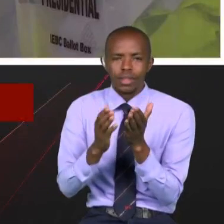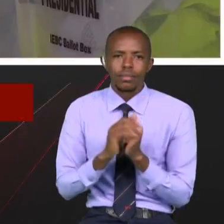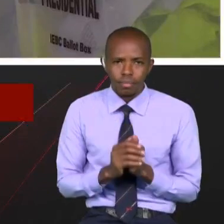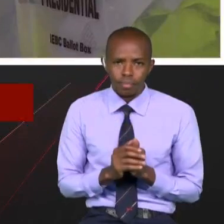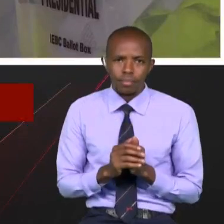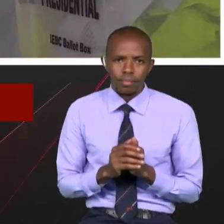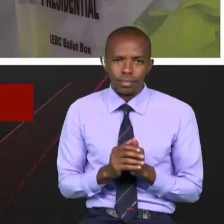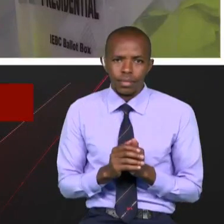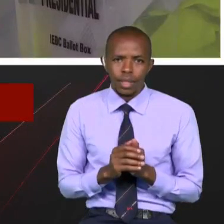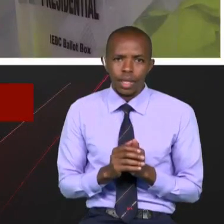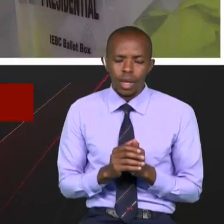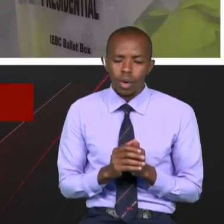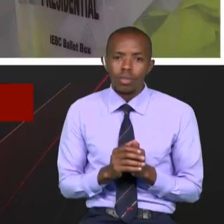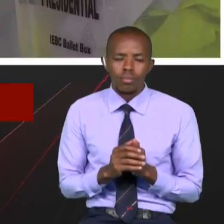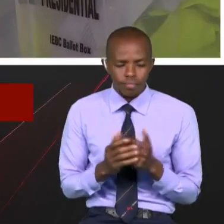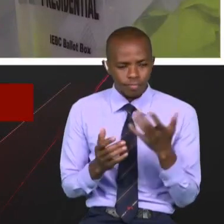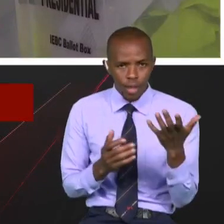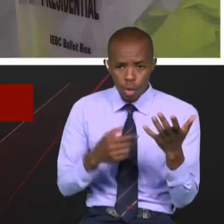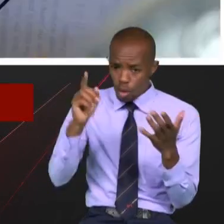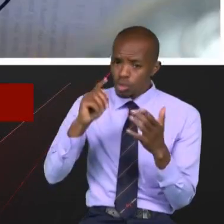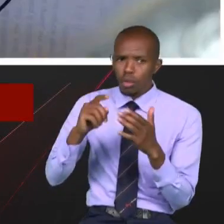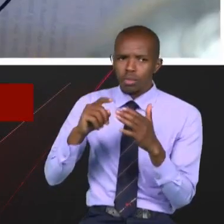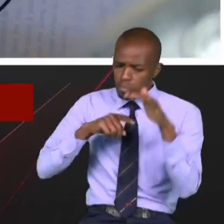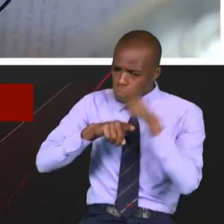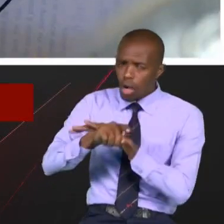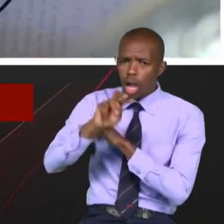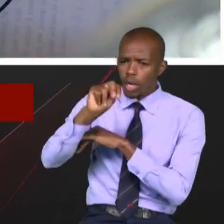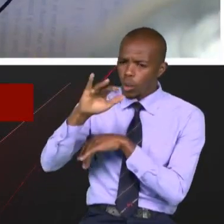You are going to be burning tarmac. You went there yourself? 9 months. No,